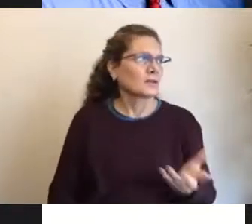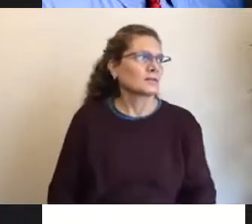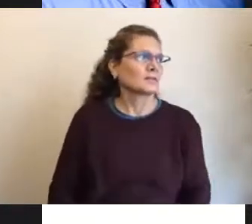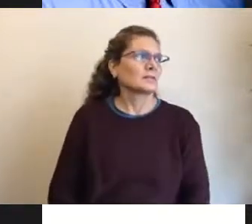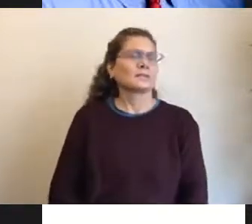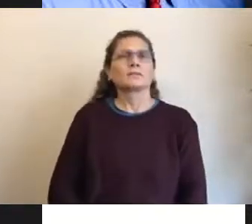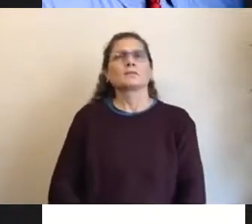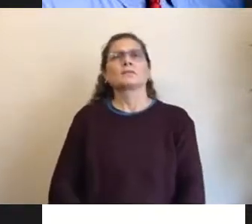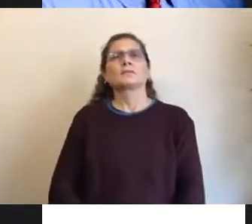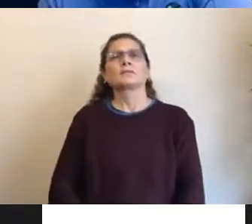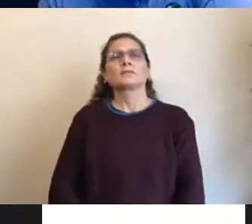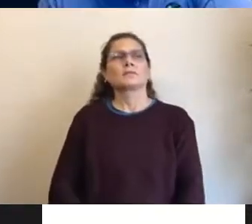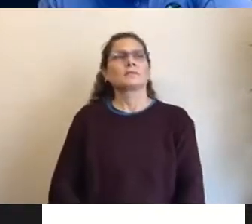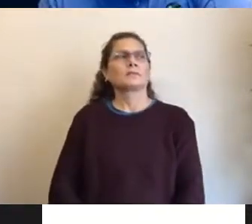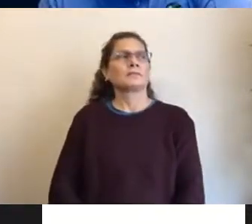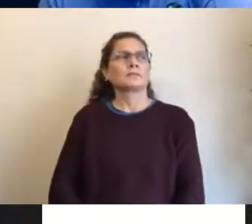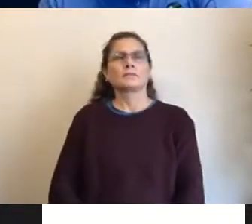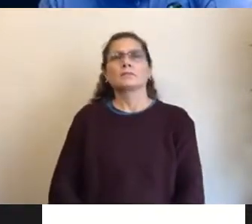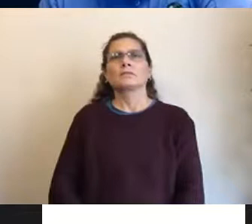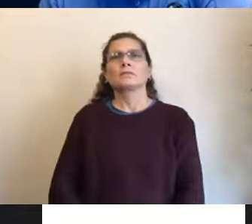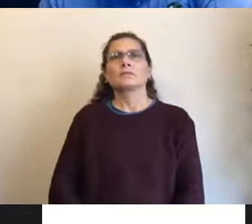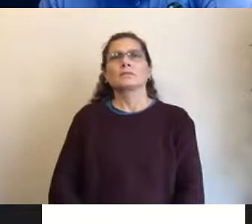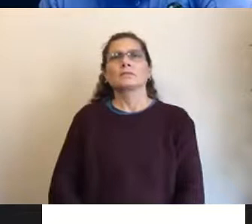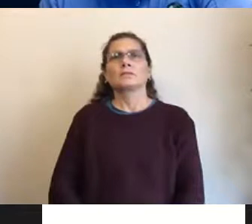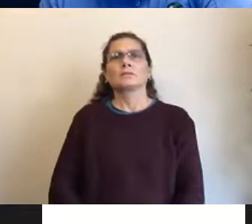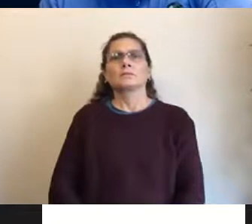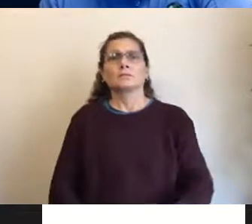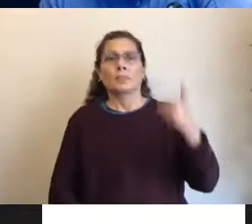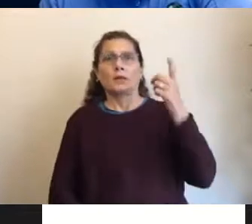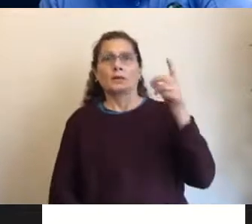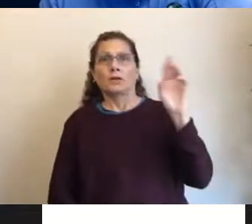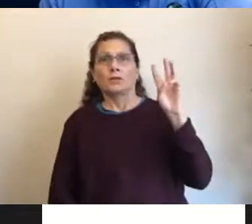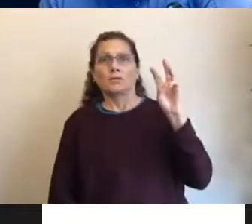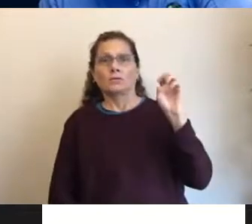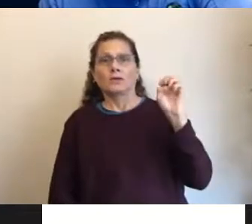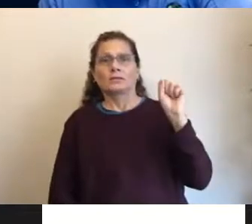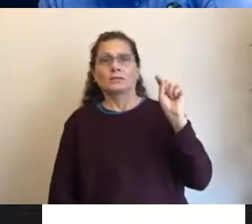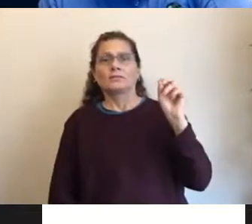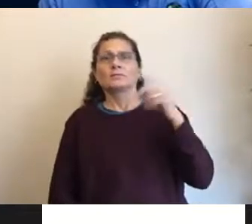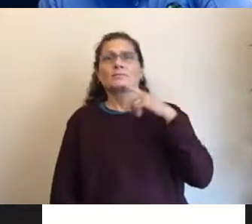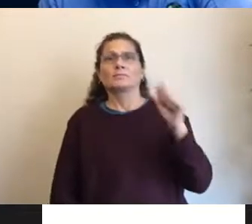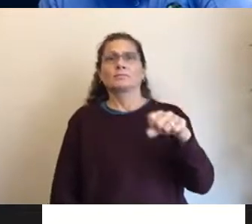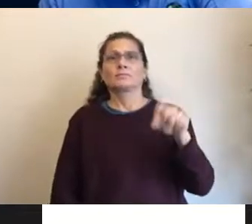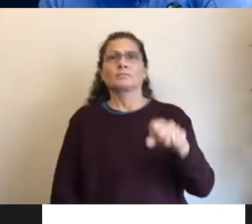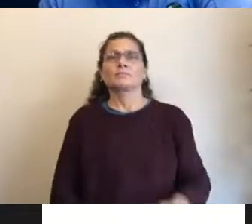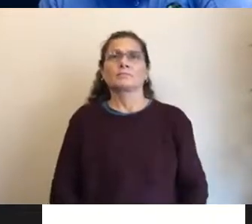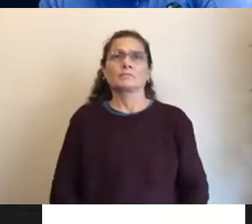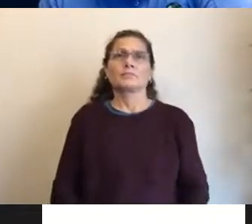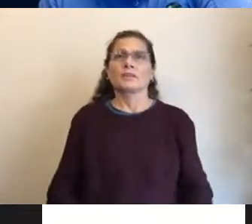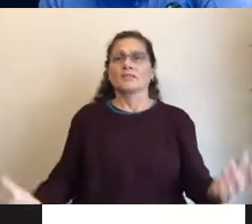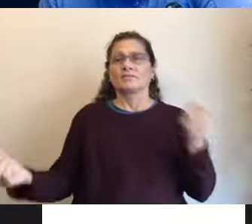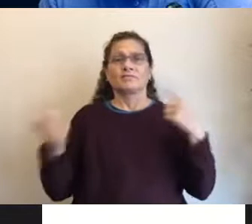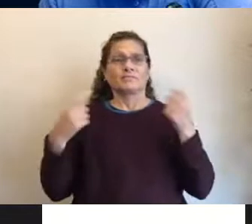So that's a great question. In my briefing, I outlined a few things that I think are not working. So that was